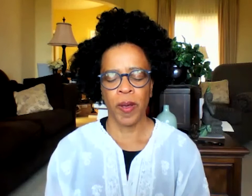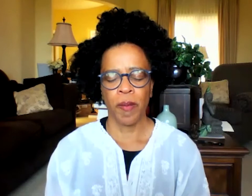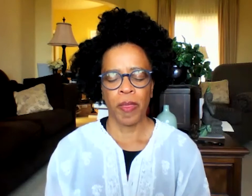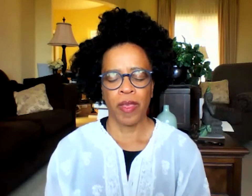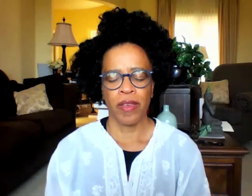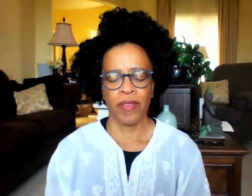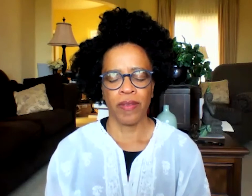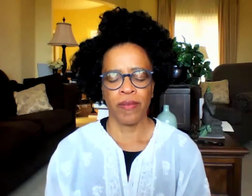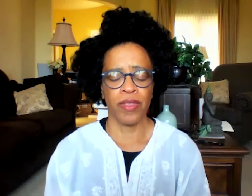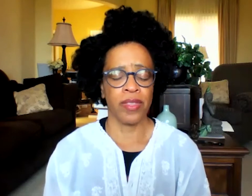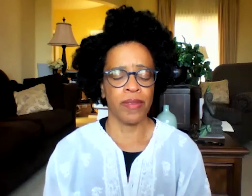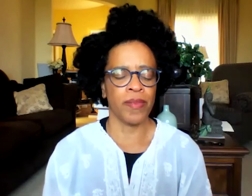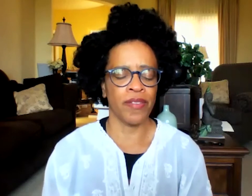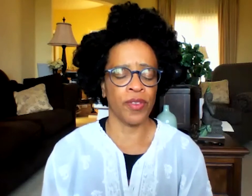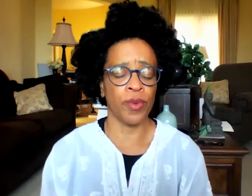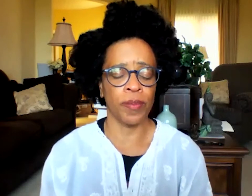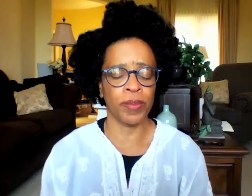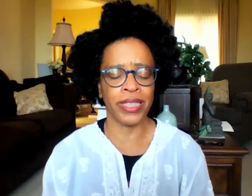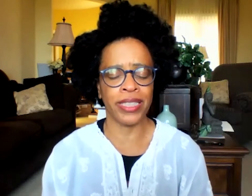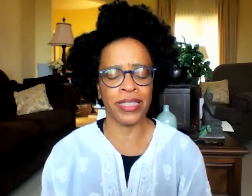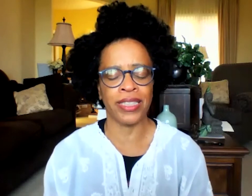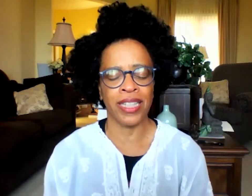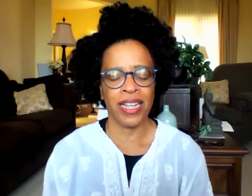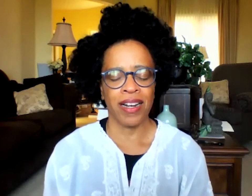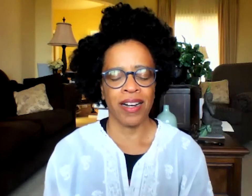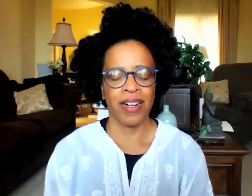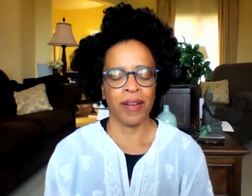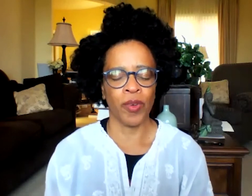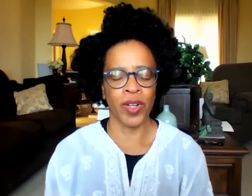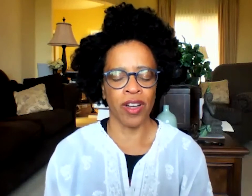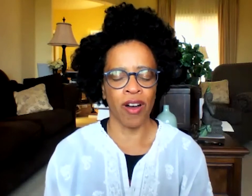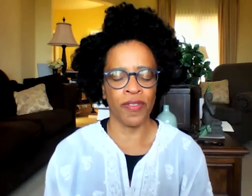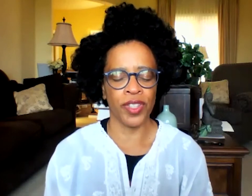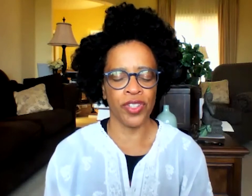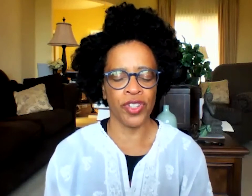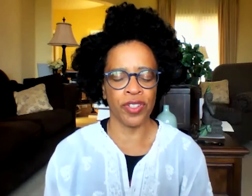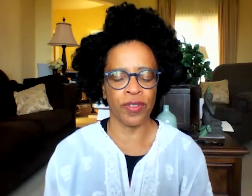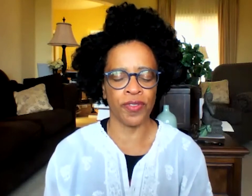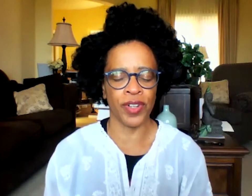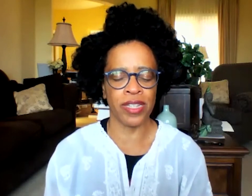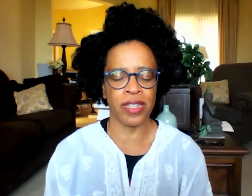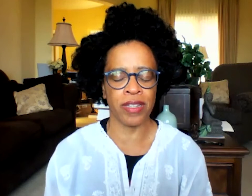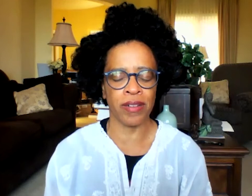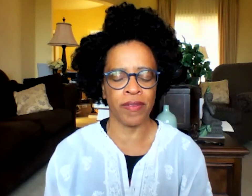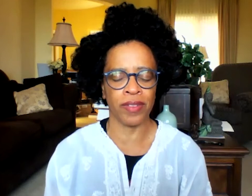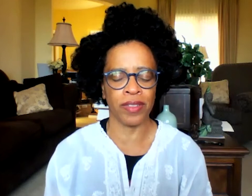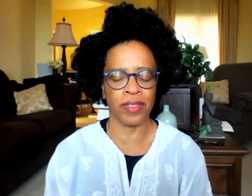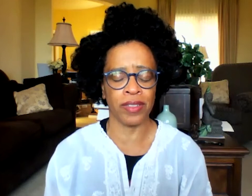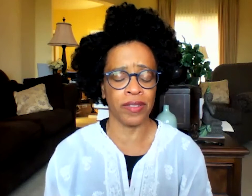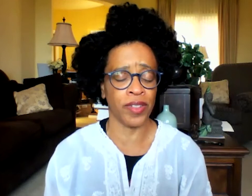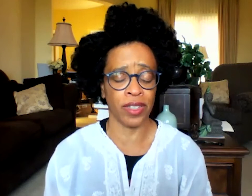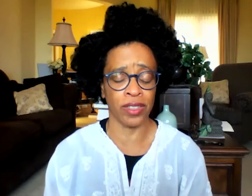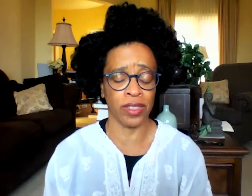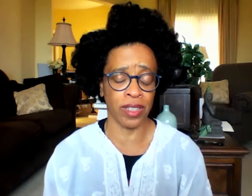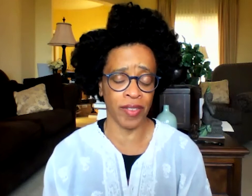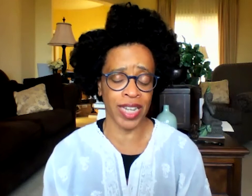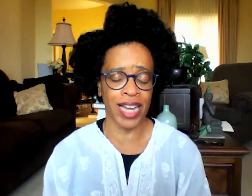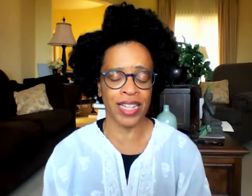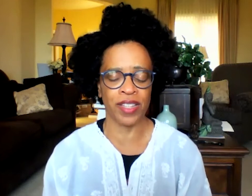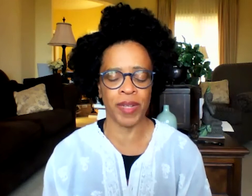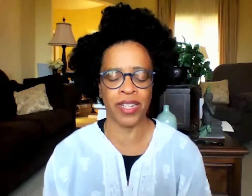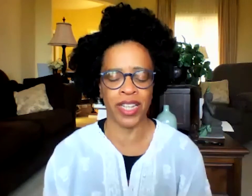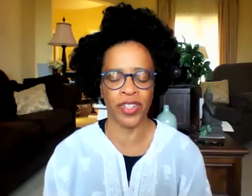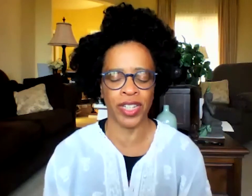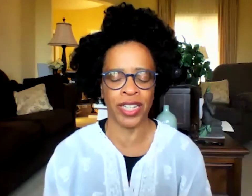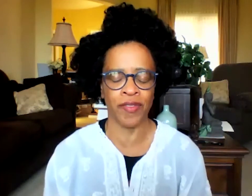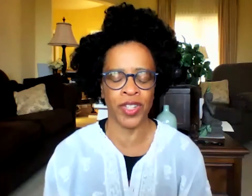So if you would please, I'm going to offer these gentle phrases of a loving